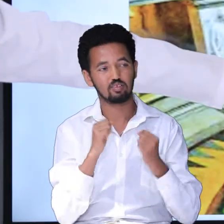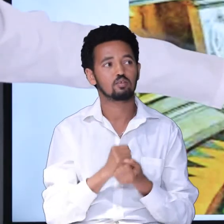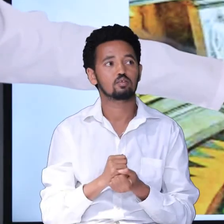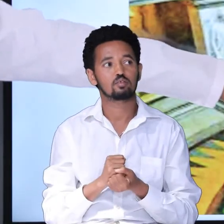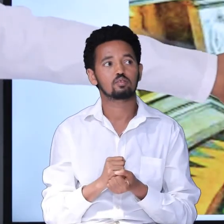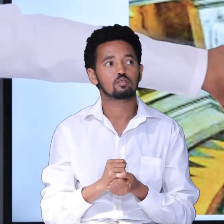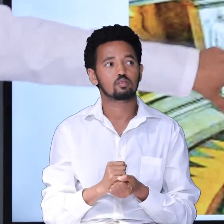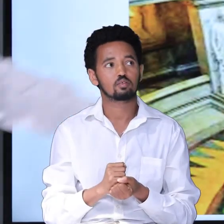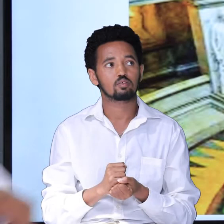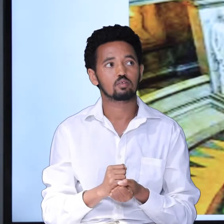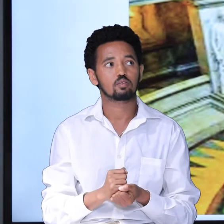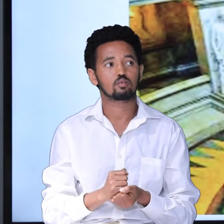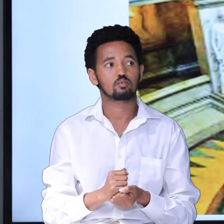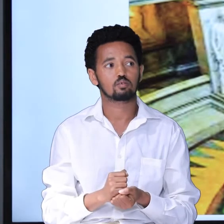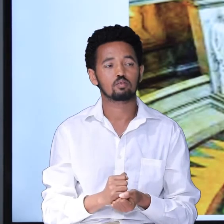in Paris.